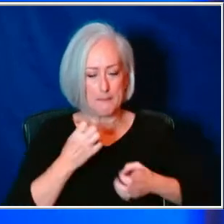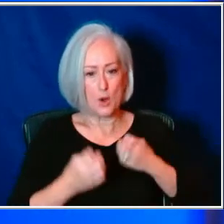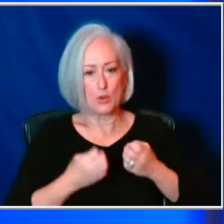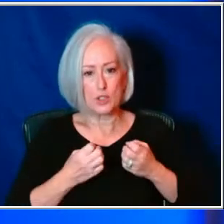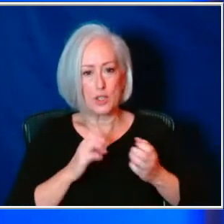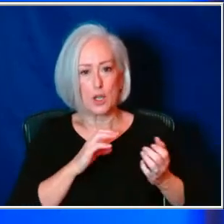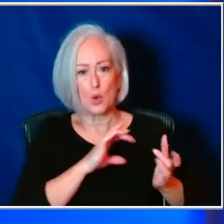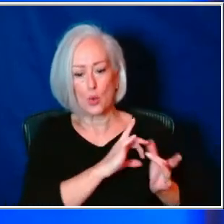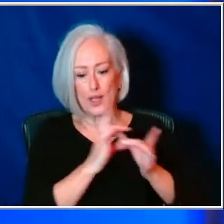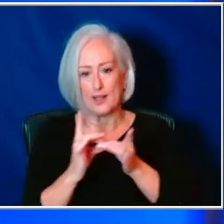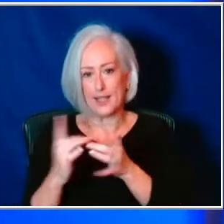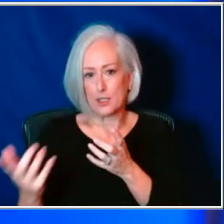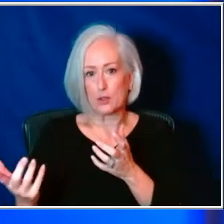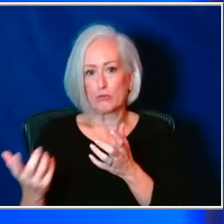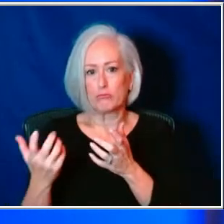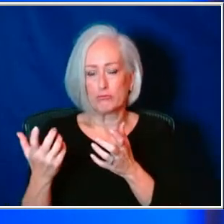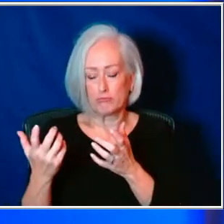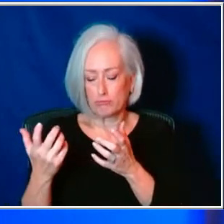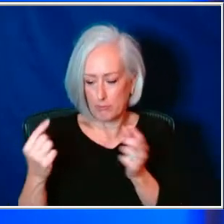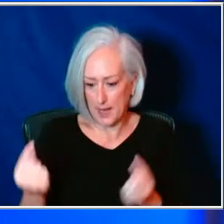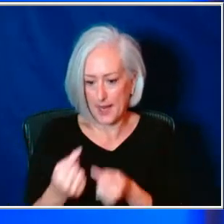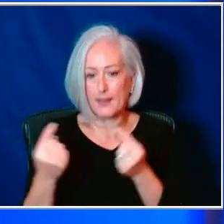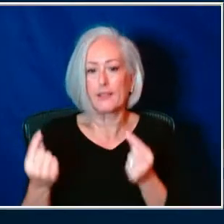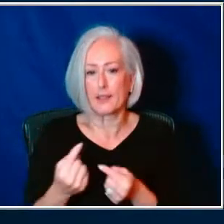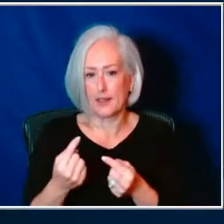and commit to things that improve their life.